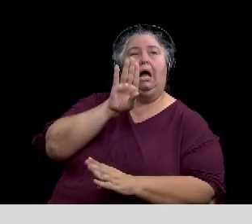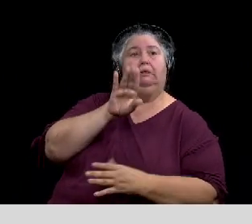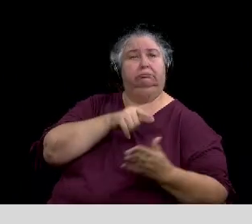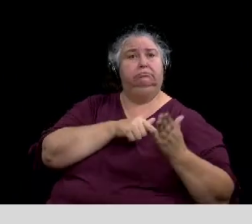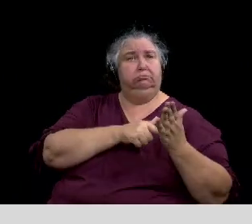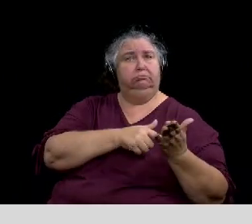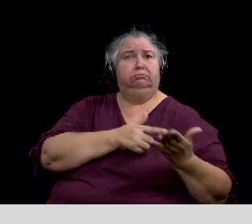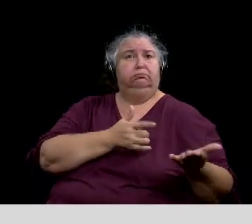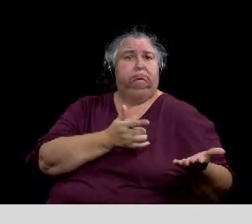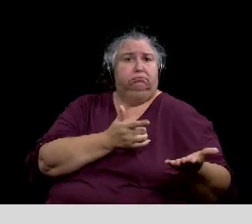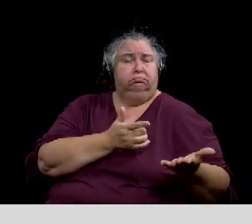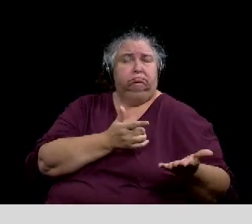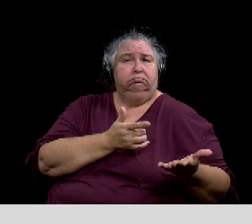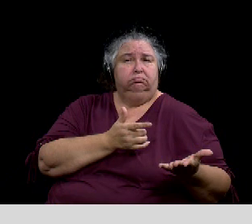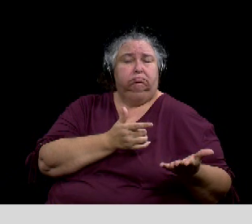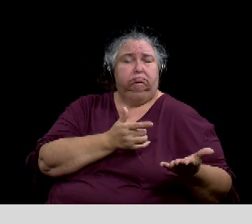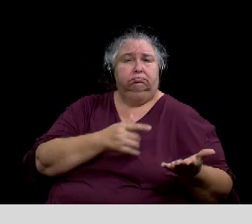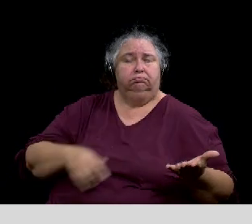this was